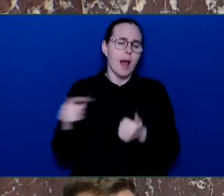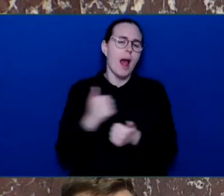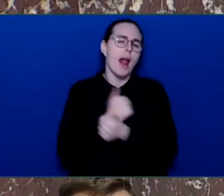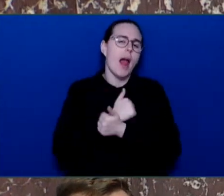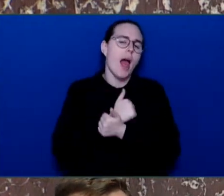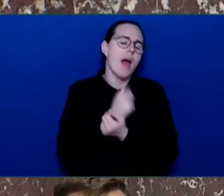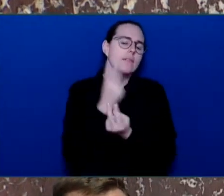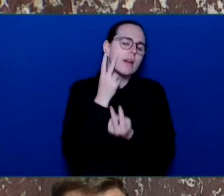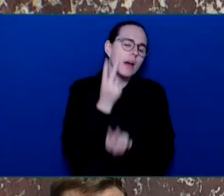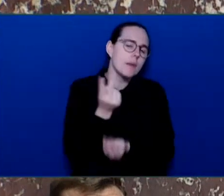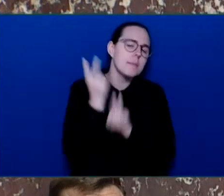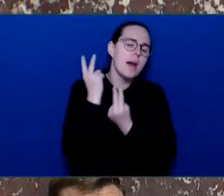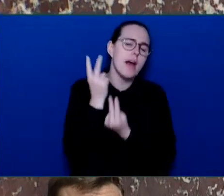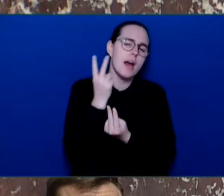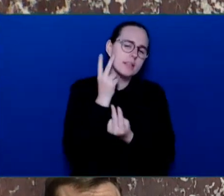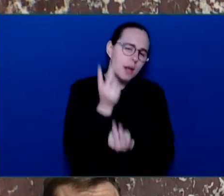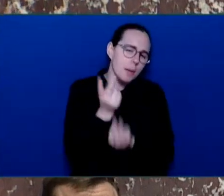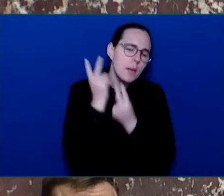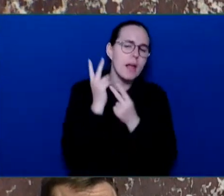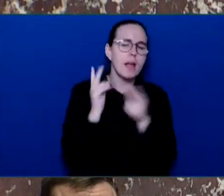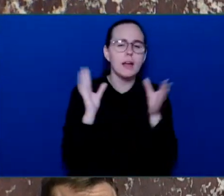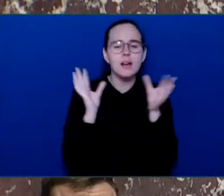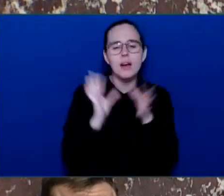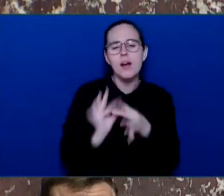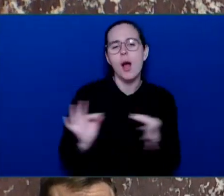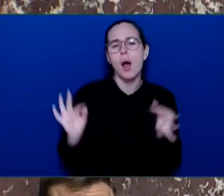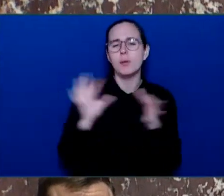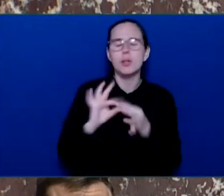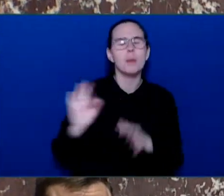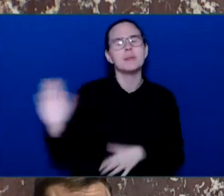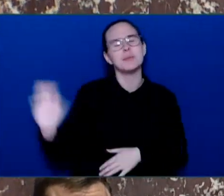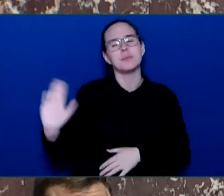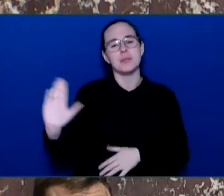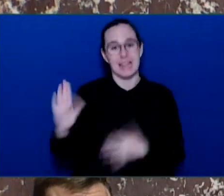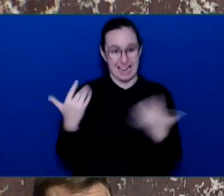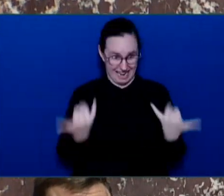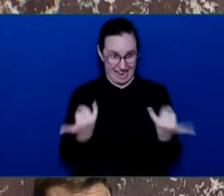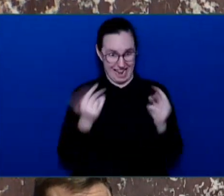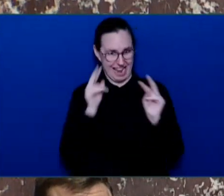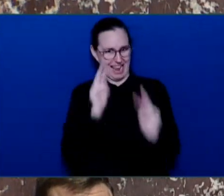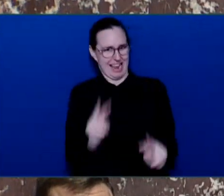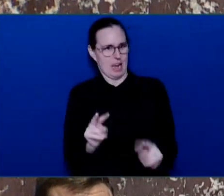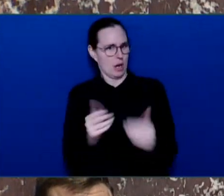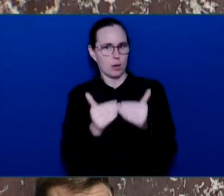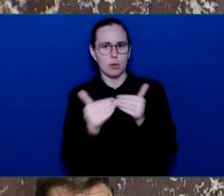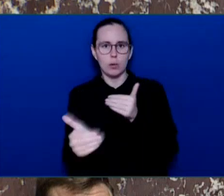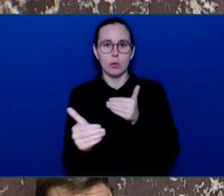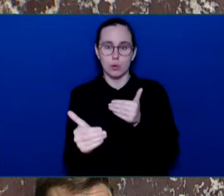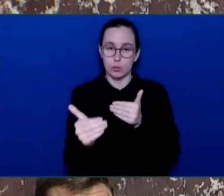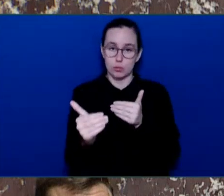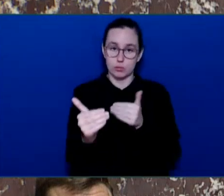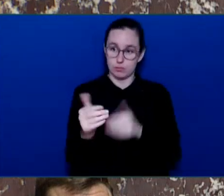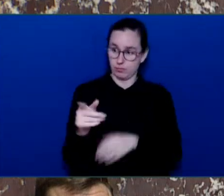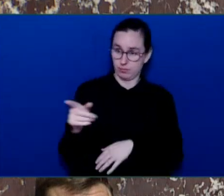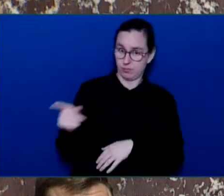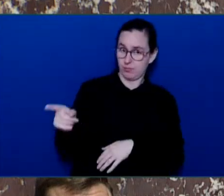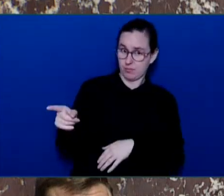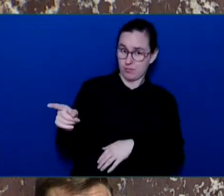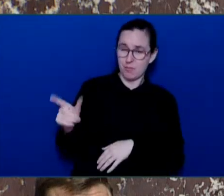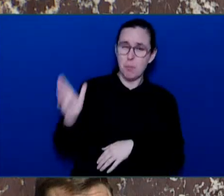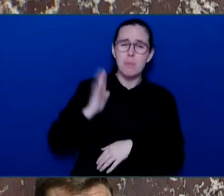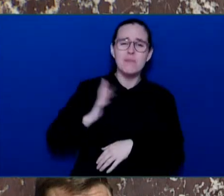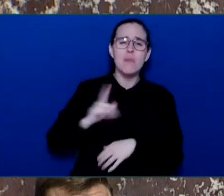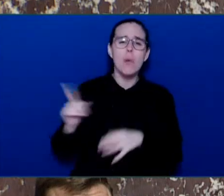that said, their minister said, Site C was on time and on budget when the keys to government were handed over to them. Instead, we see it at least $10